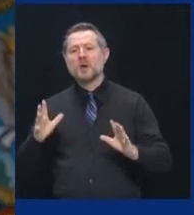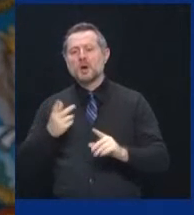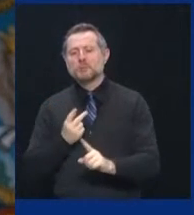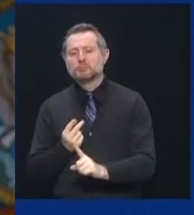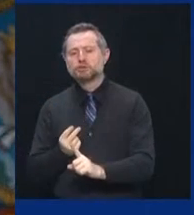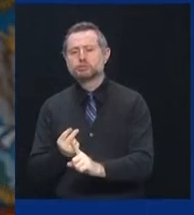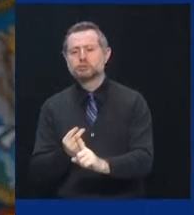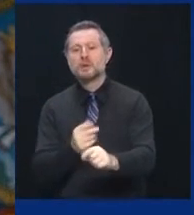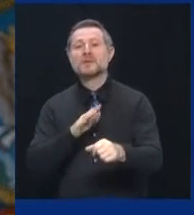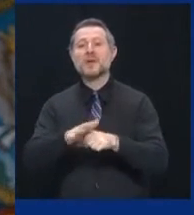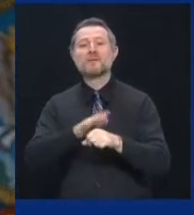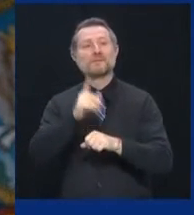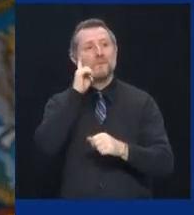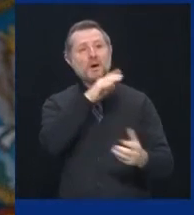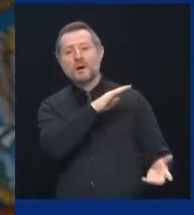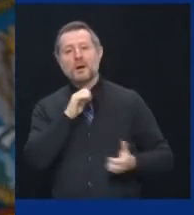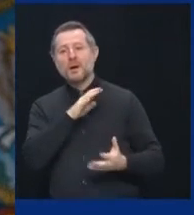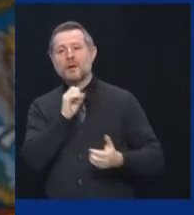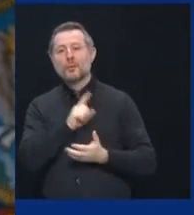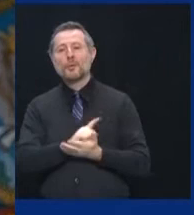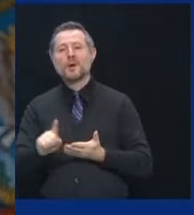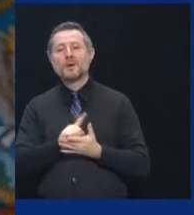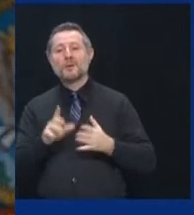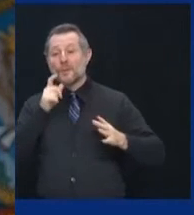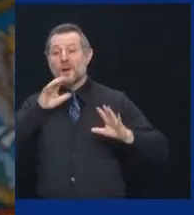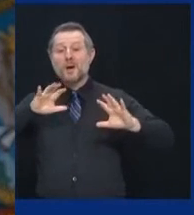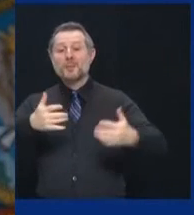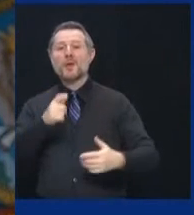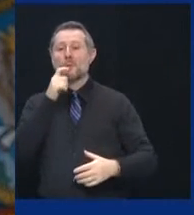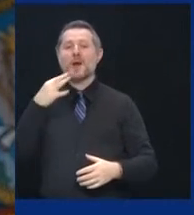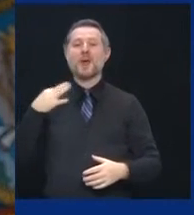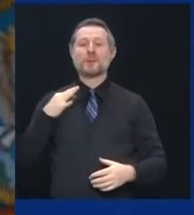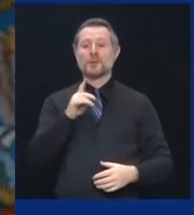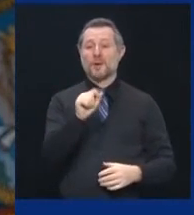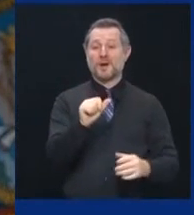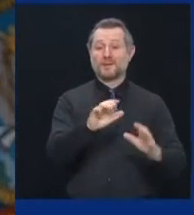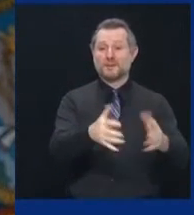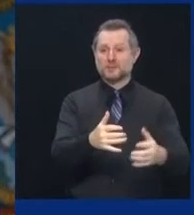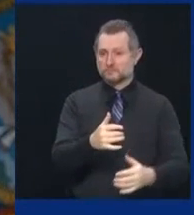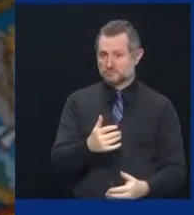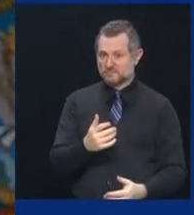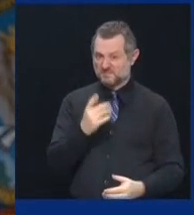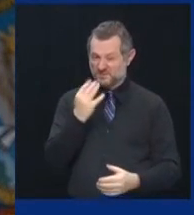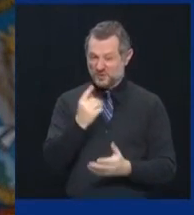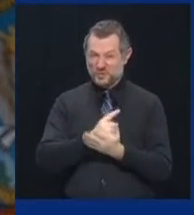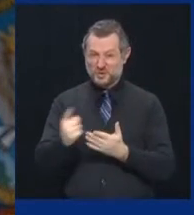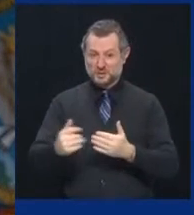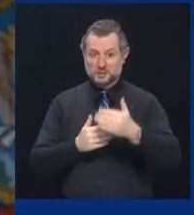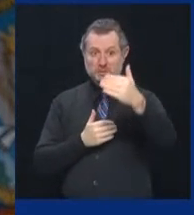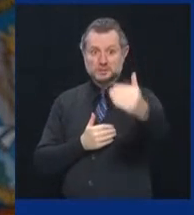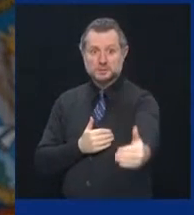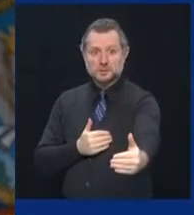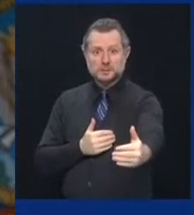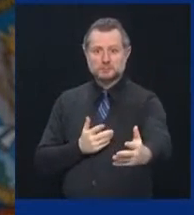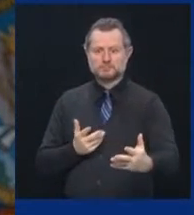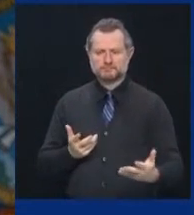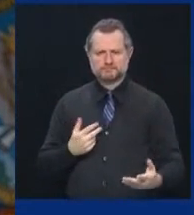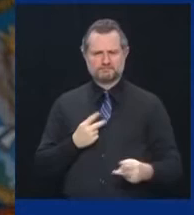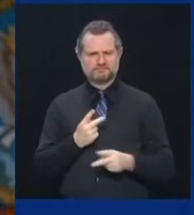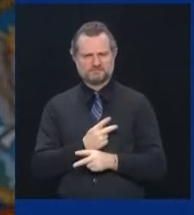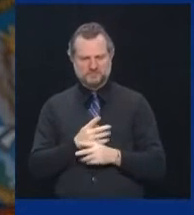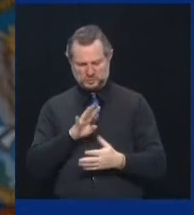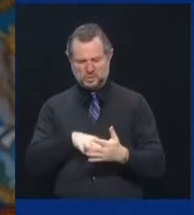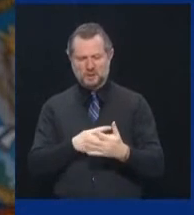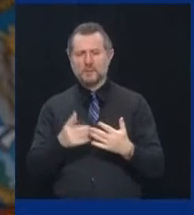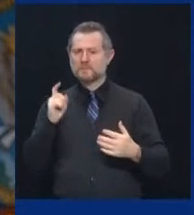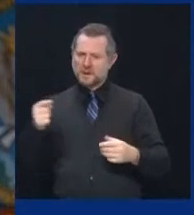enough dosages for those currently eligible. Now, we will schedule appointments for vaccines weeks